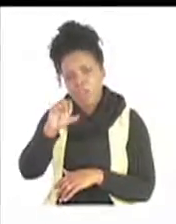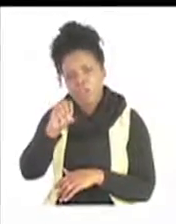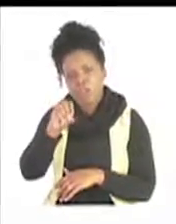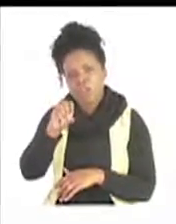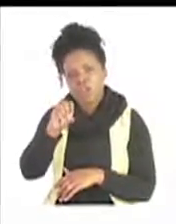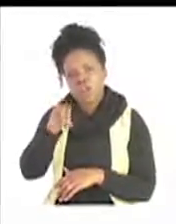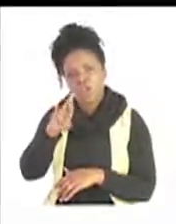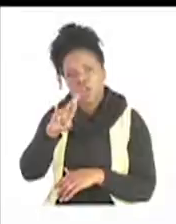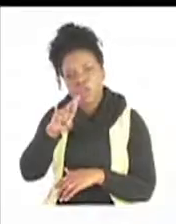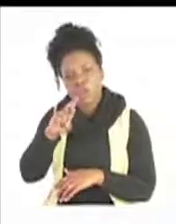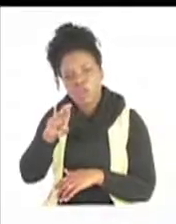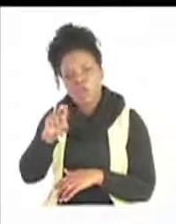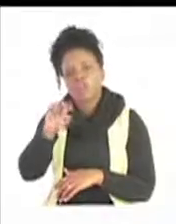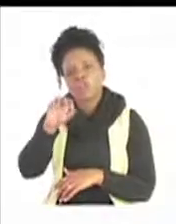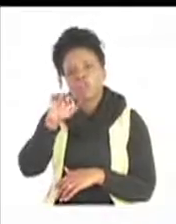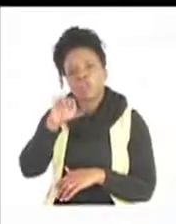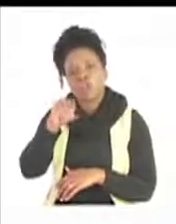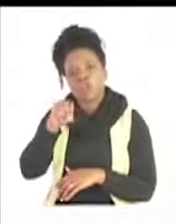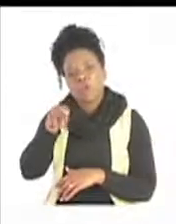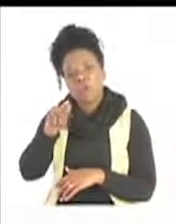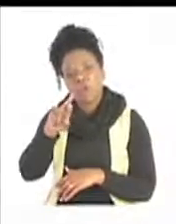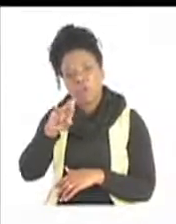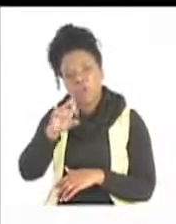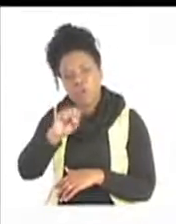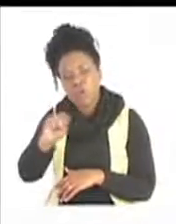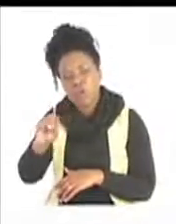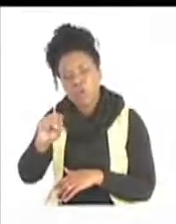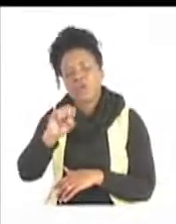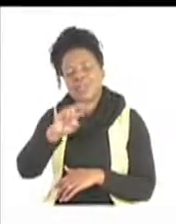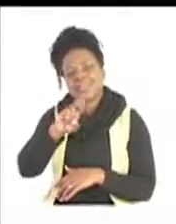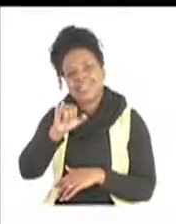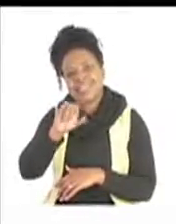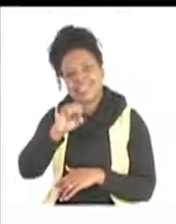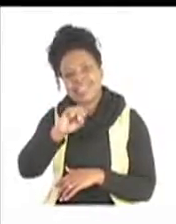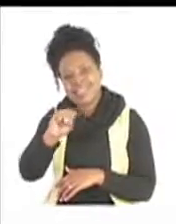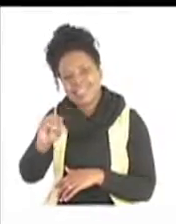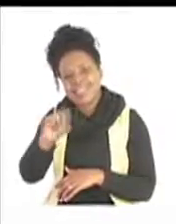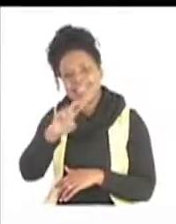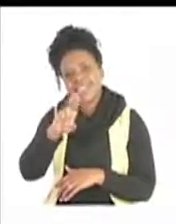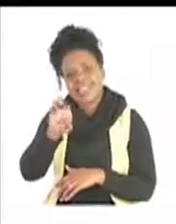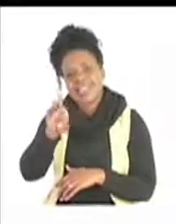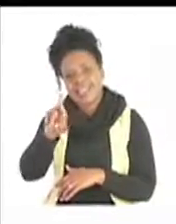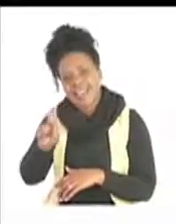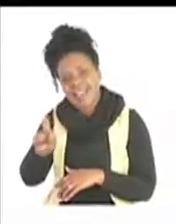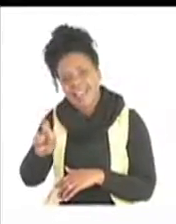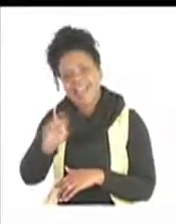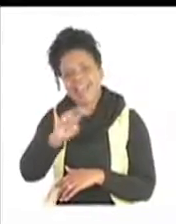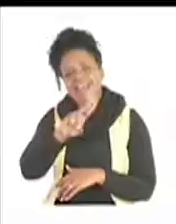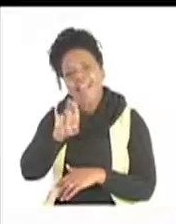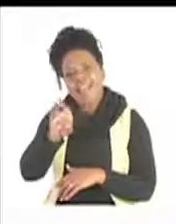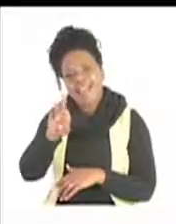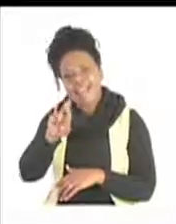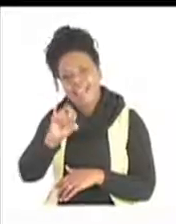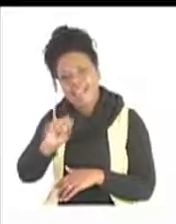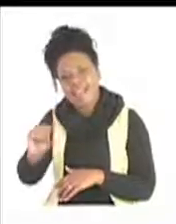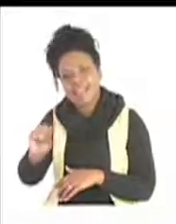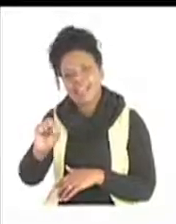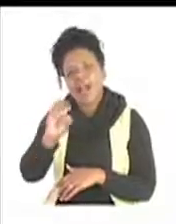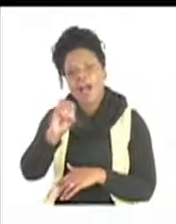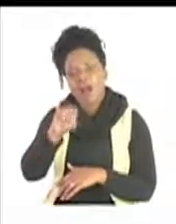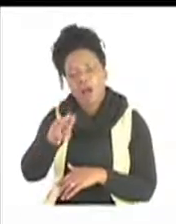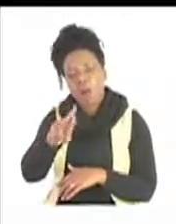my, mine, your, yours, his, her,